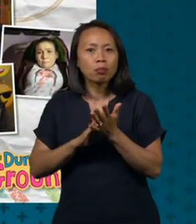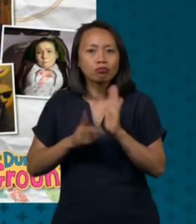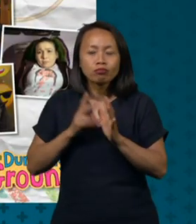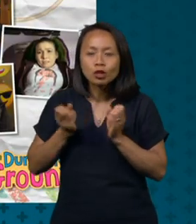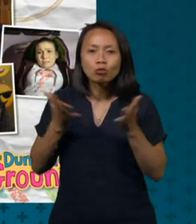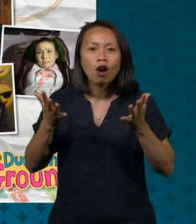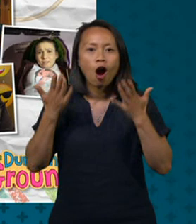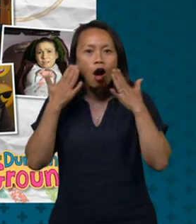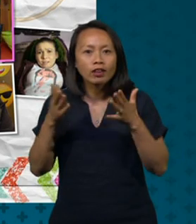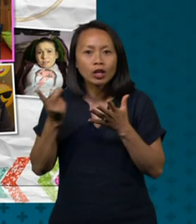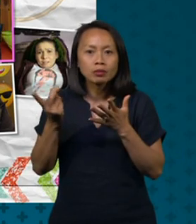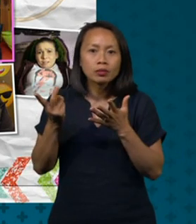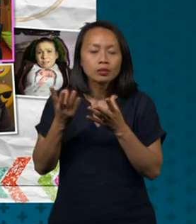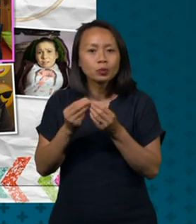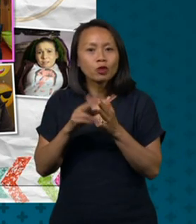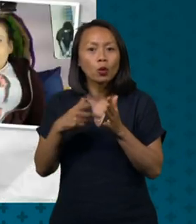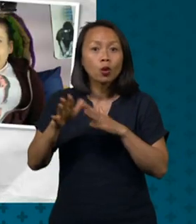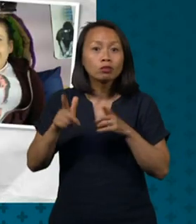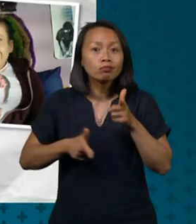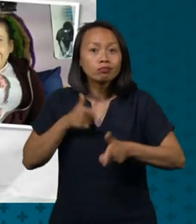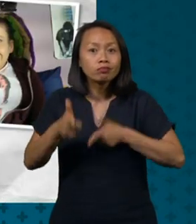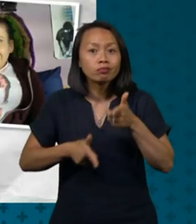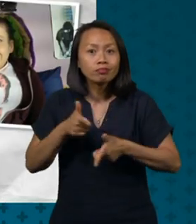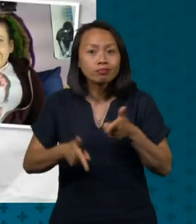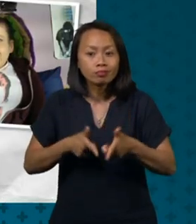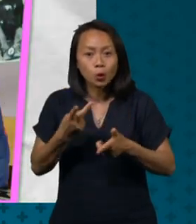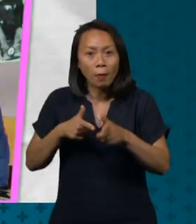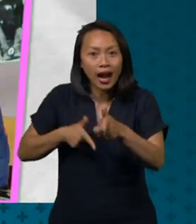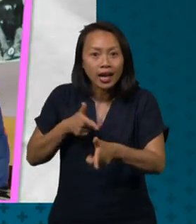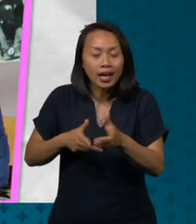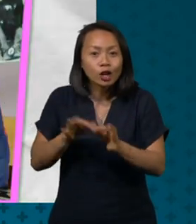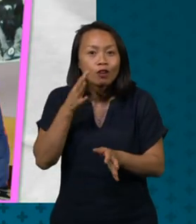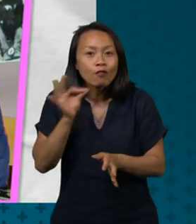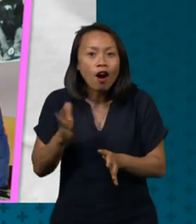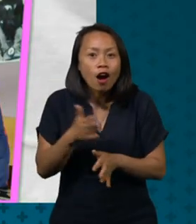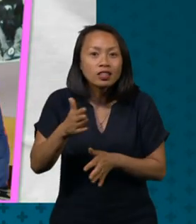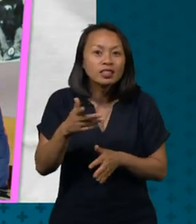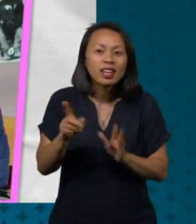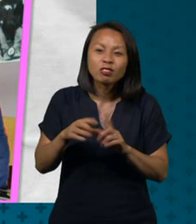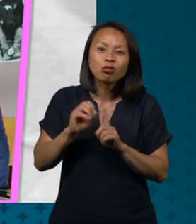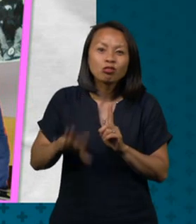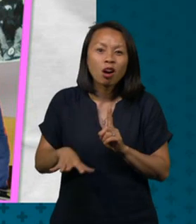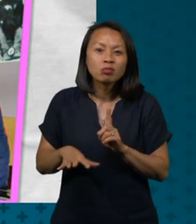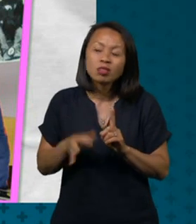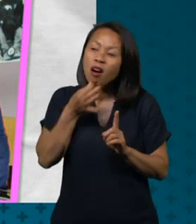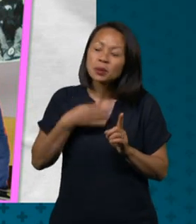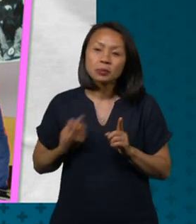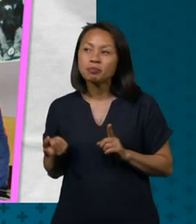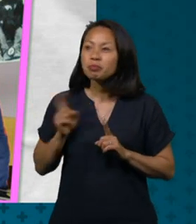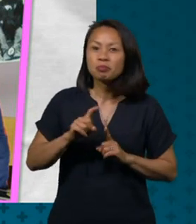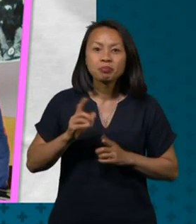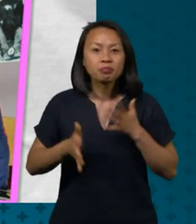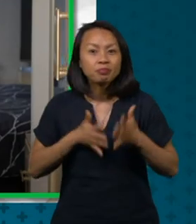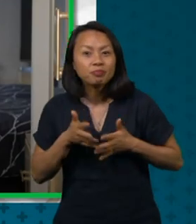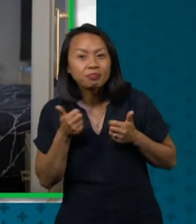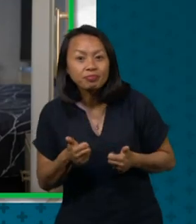out and he's asked me to step in. Wow. Mike taking a holiday. Don't think he ever dared leave this place and take them on a little tandem when he got